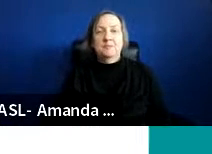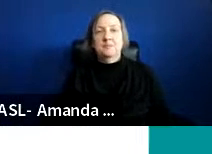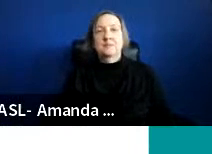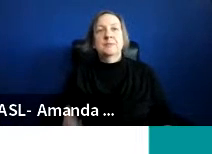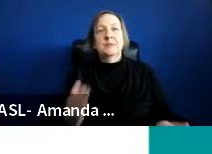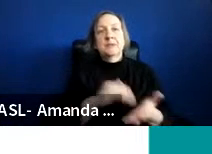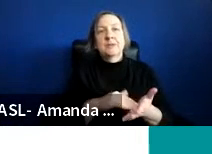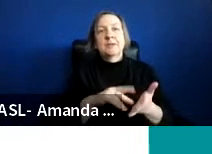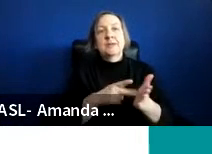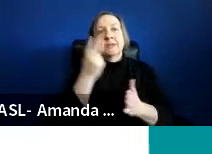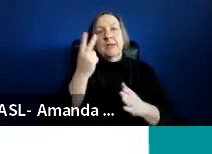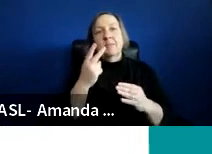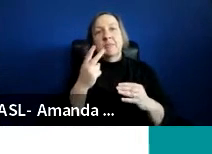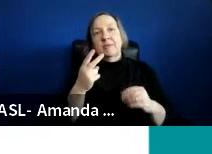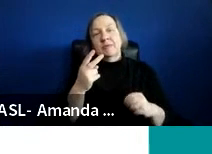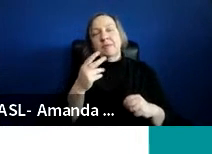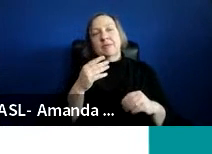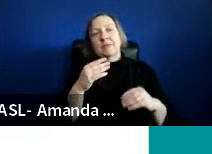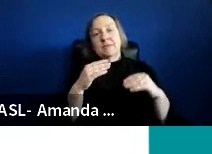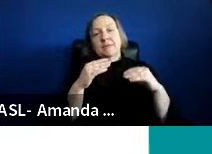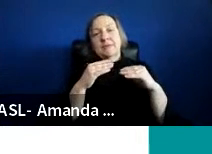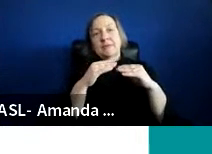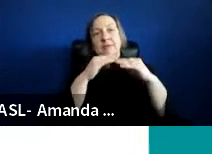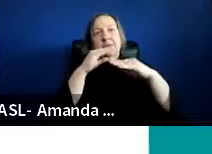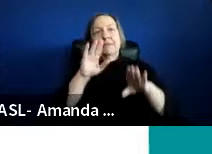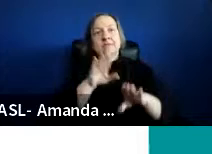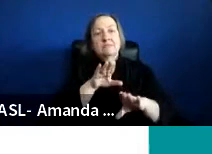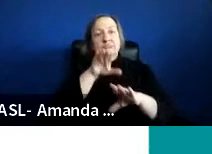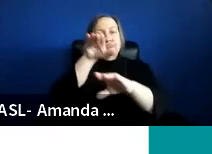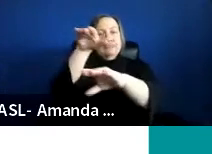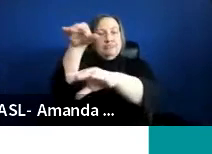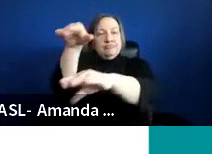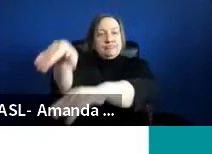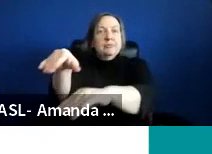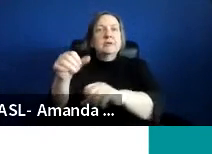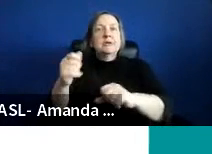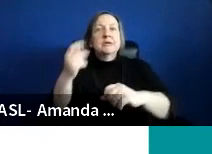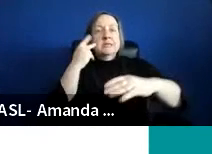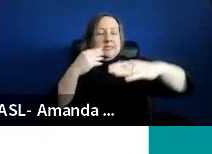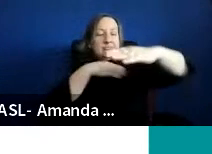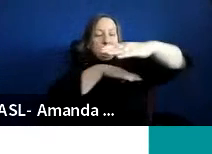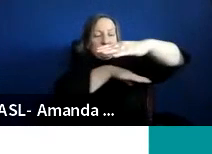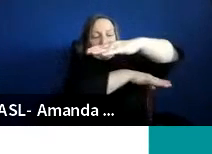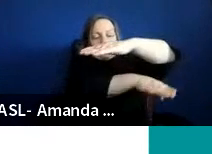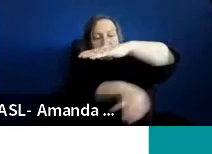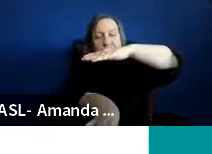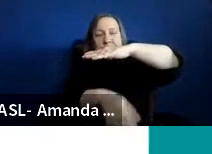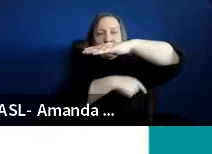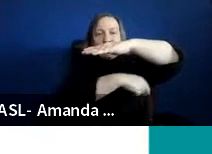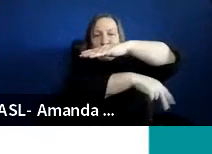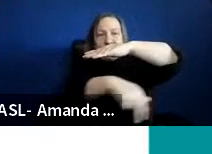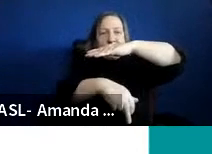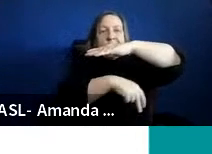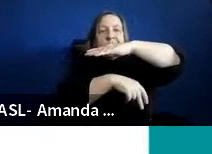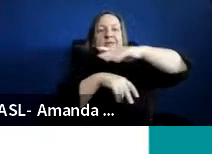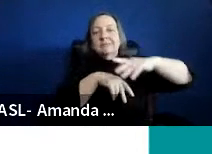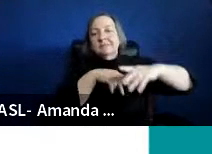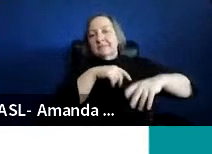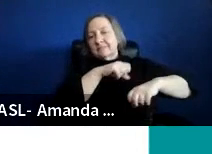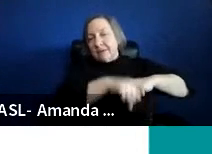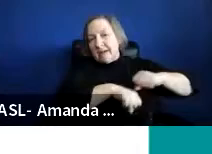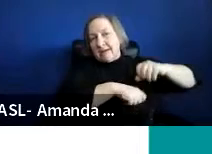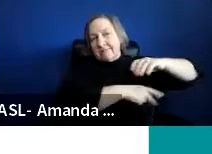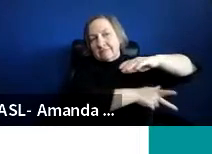Again, double level bridge. You can also see the ramp on the active transportation ramp on the right side.